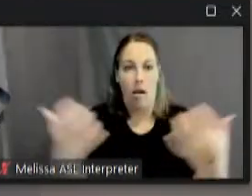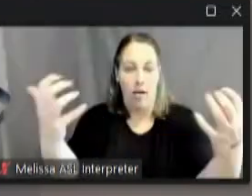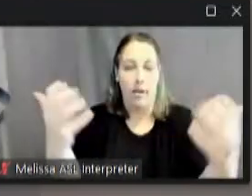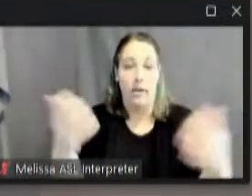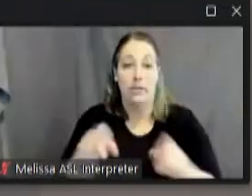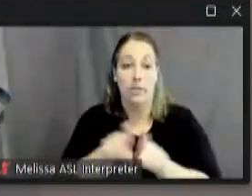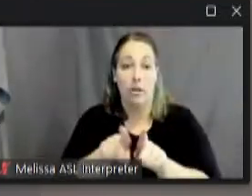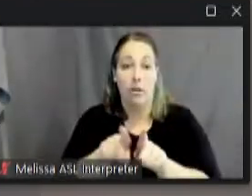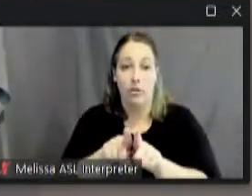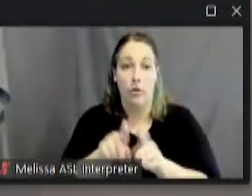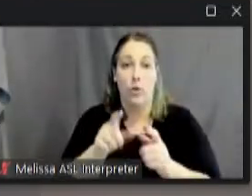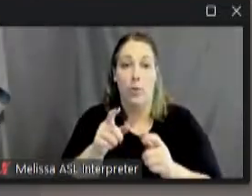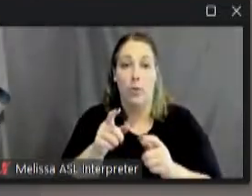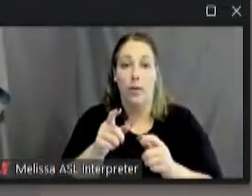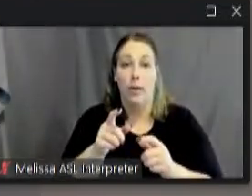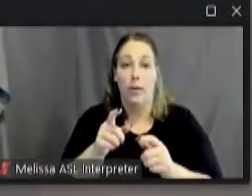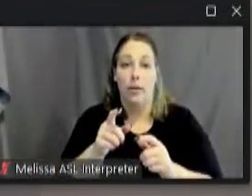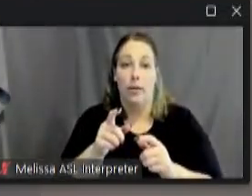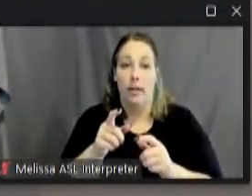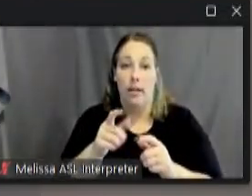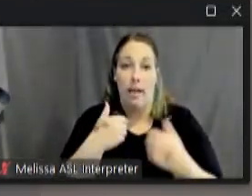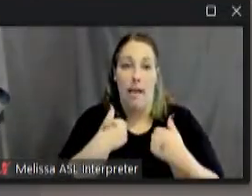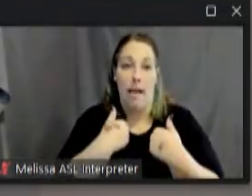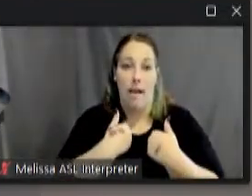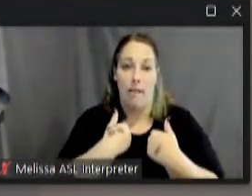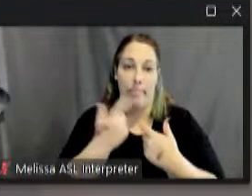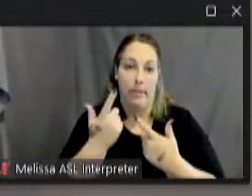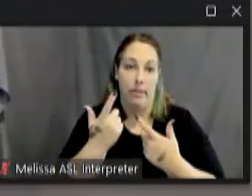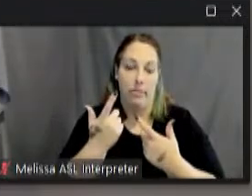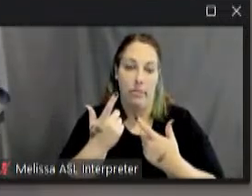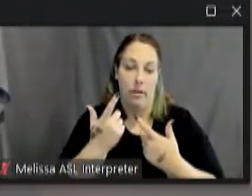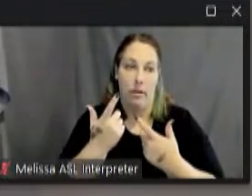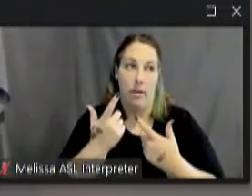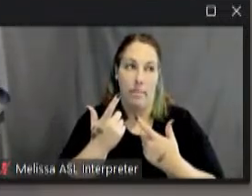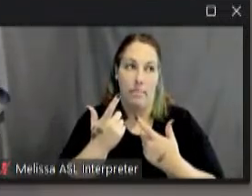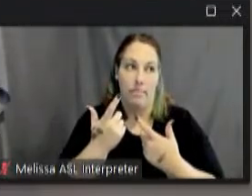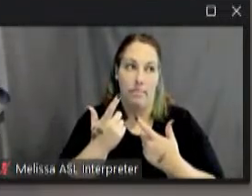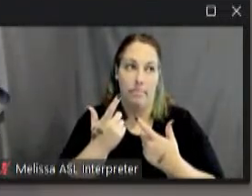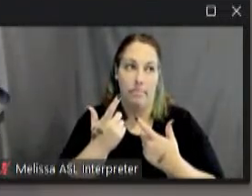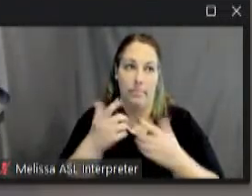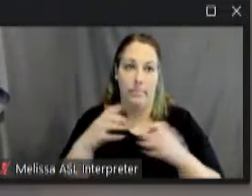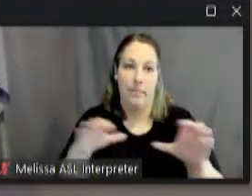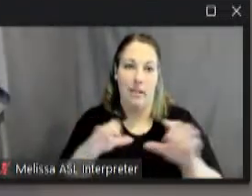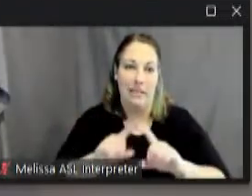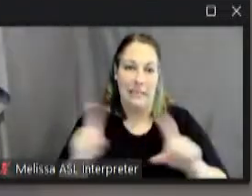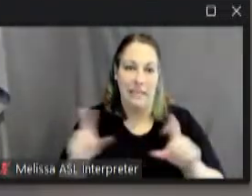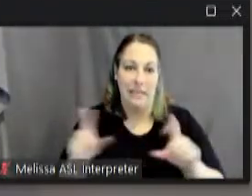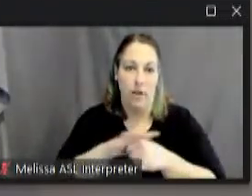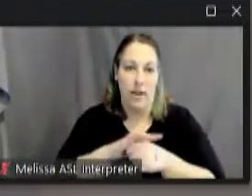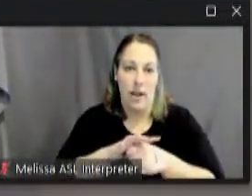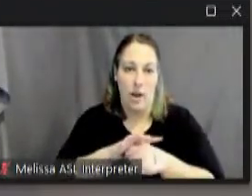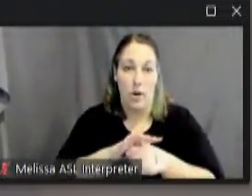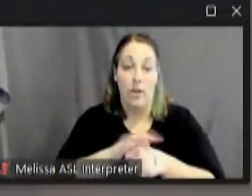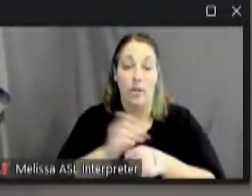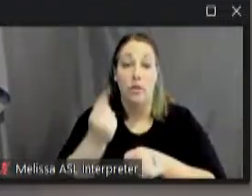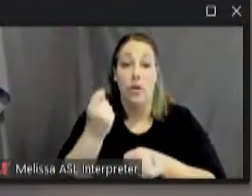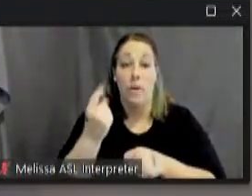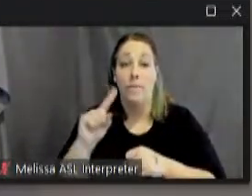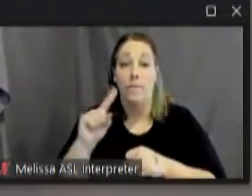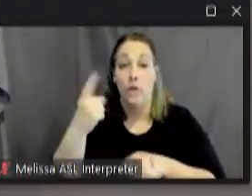at in different areas, has been done in different areas, so that for the first time we can have